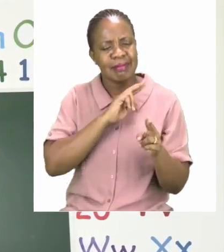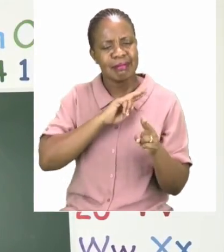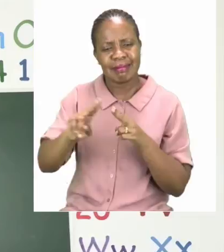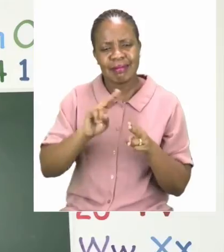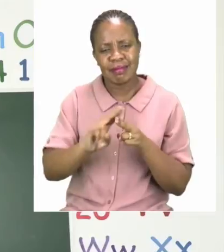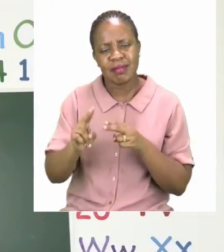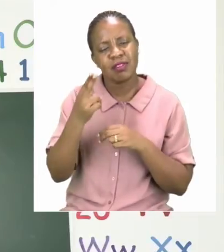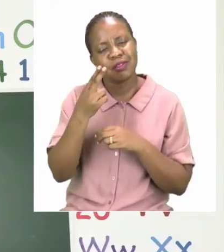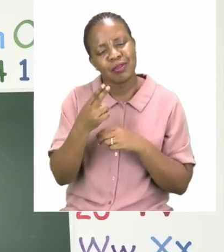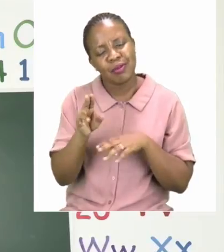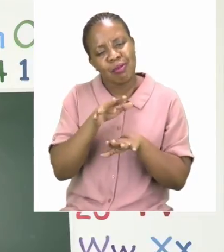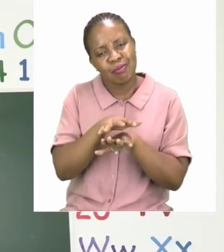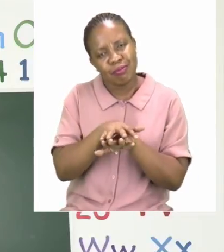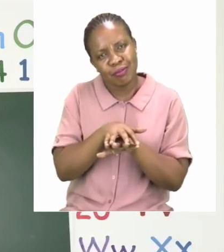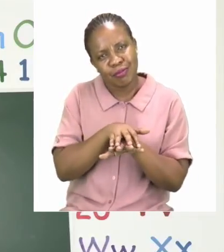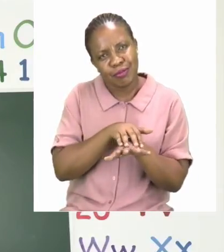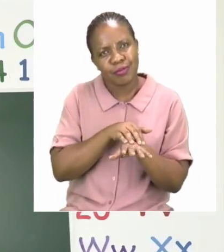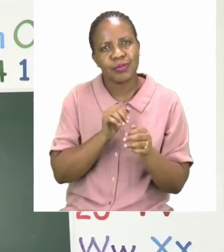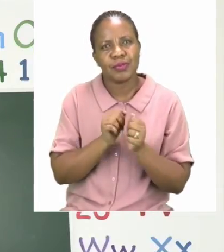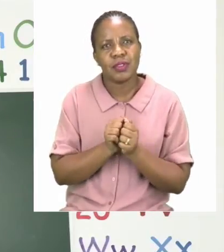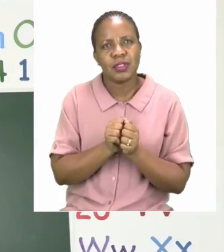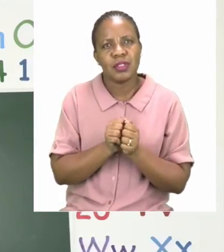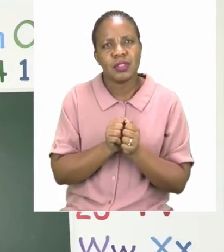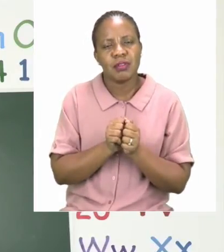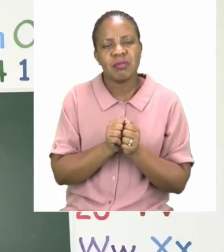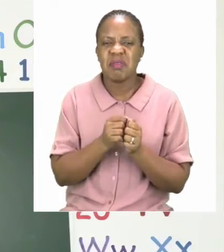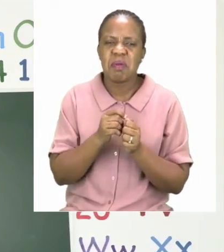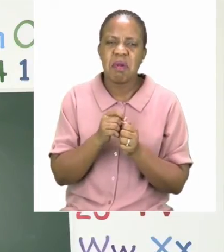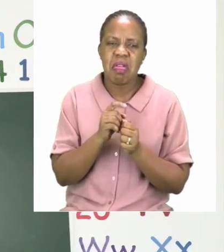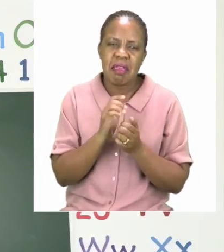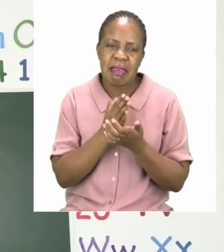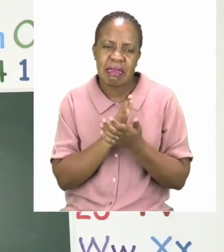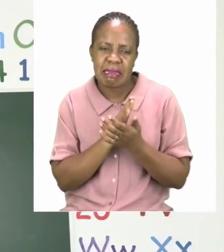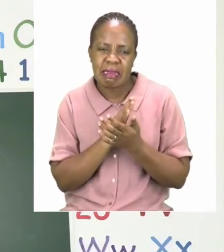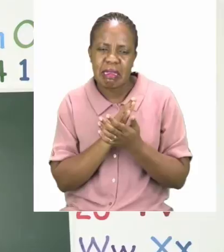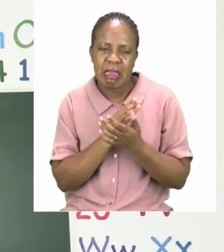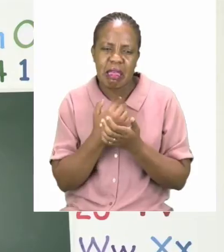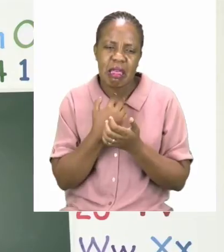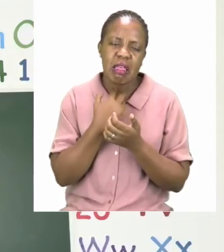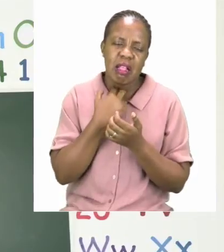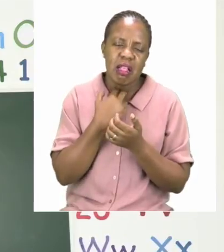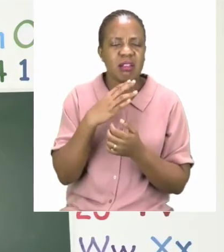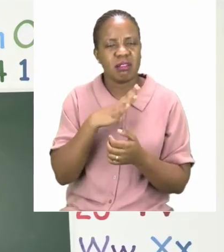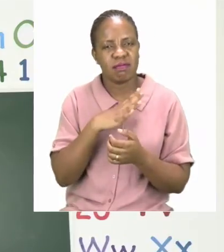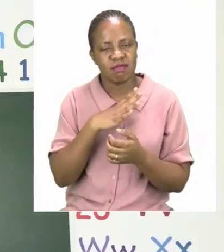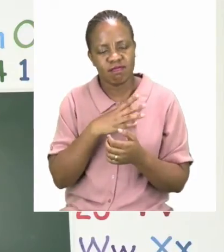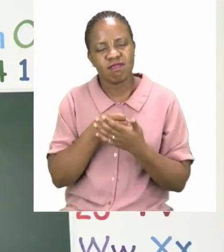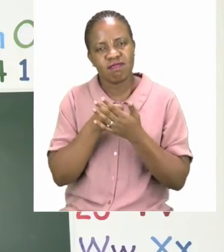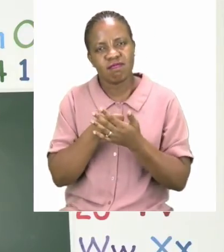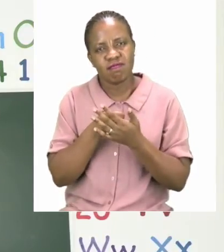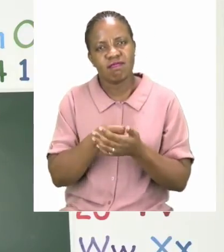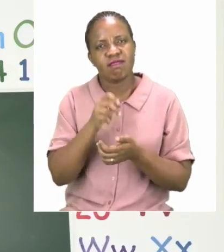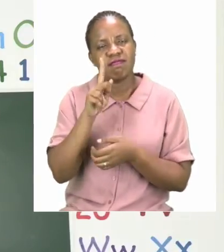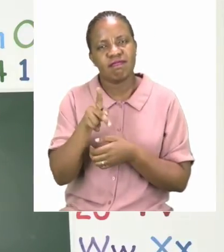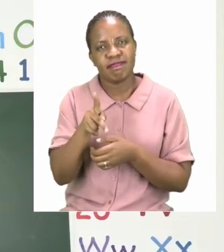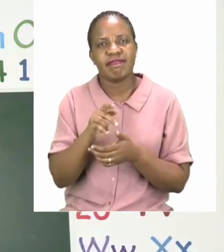and make sure that if you don't get it right, it's okay. You can try again. I will see you just now when